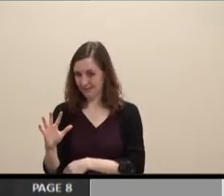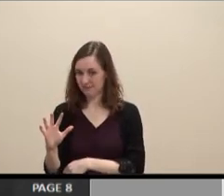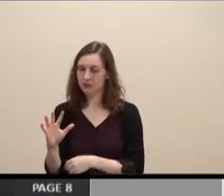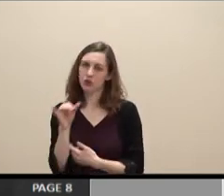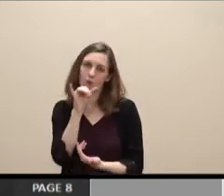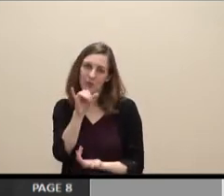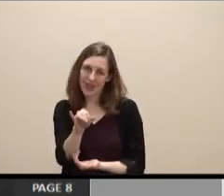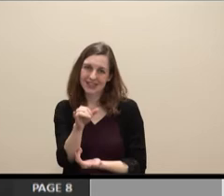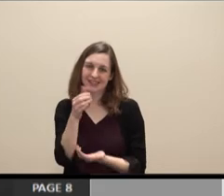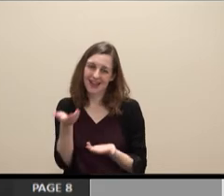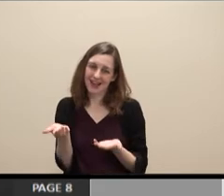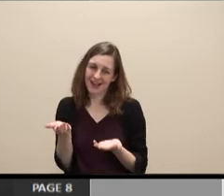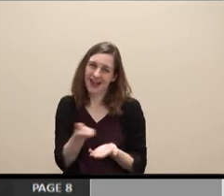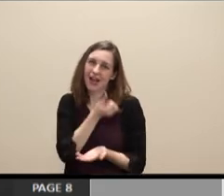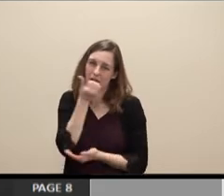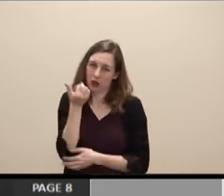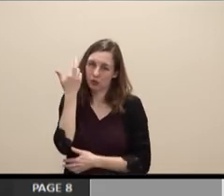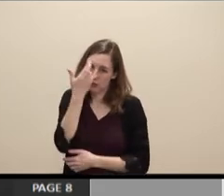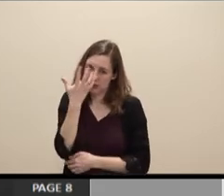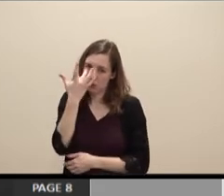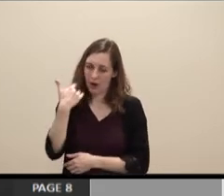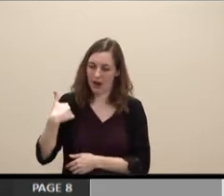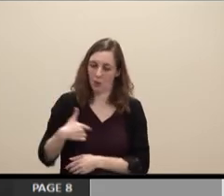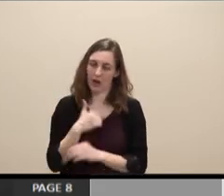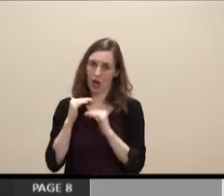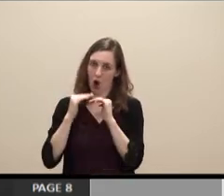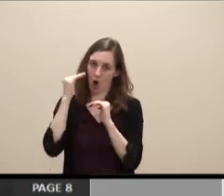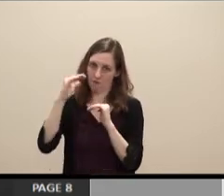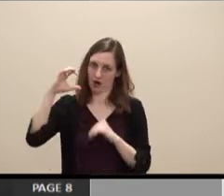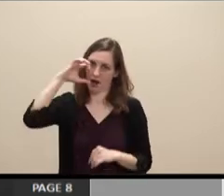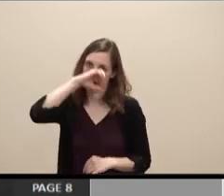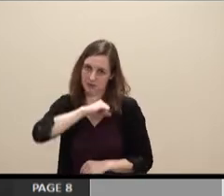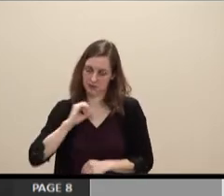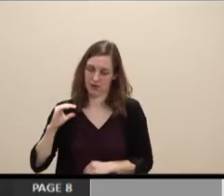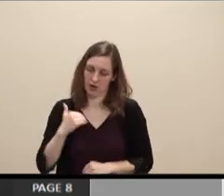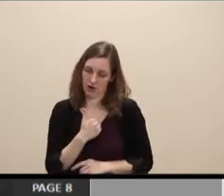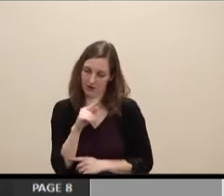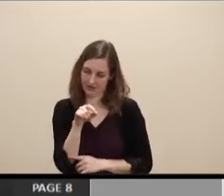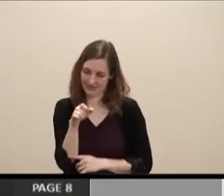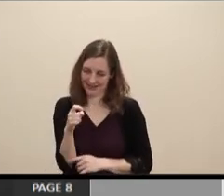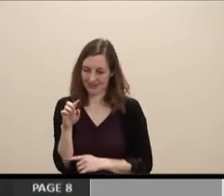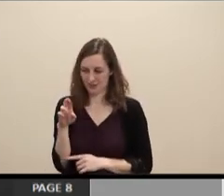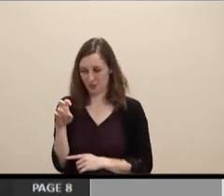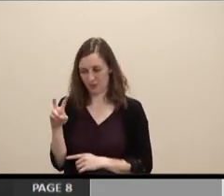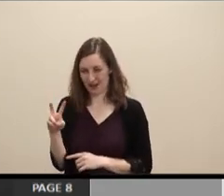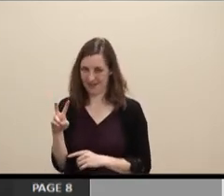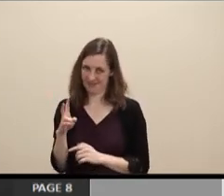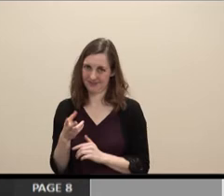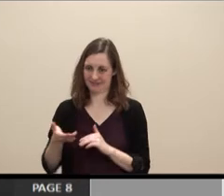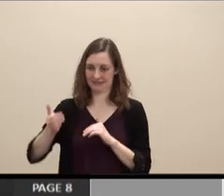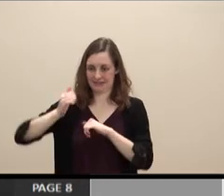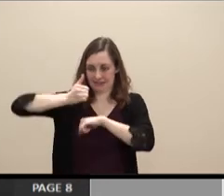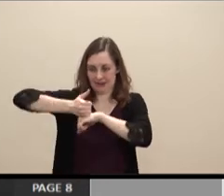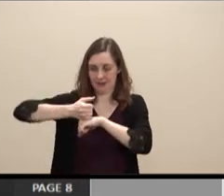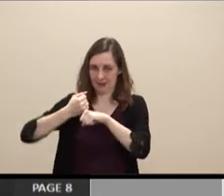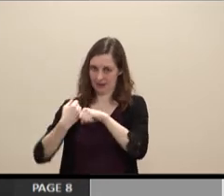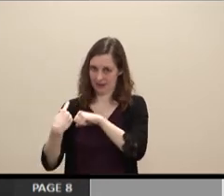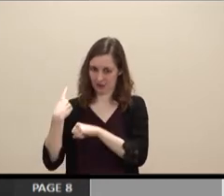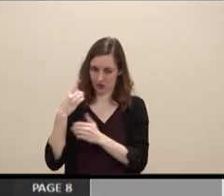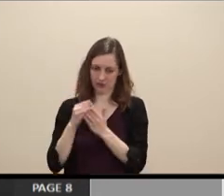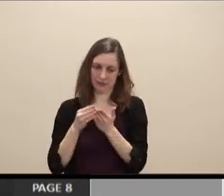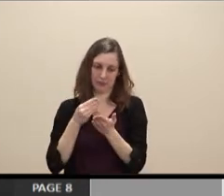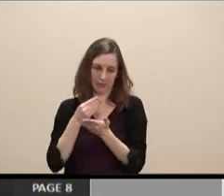we had overestimated our local tax revenue in building last year's budget. And then you see at the bottom chart